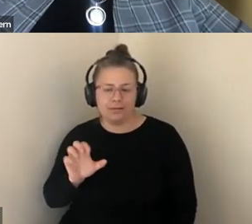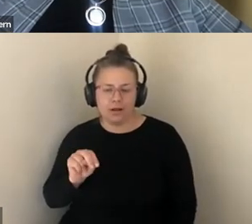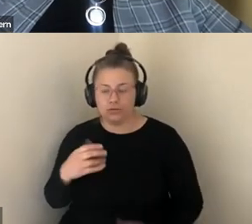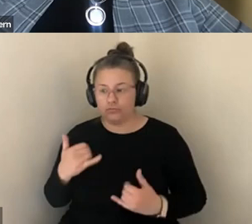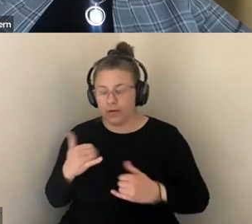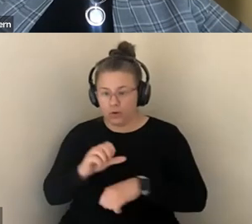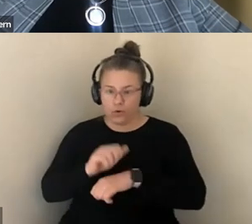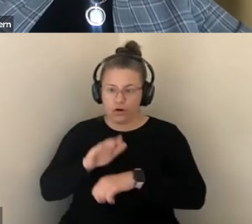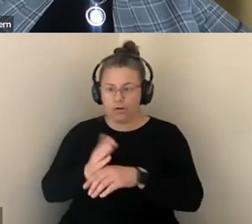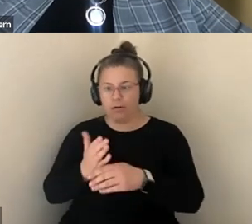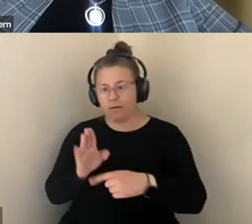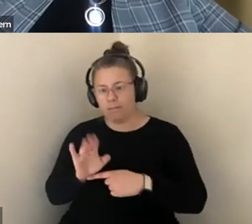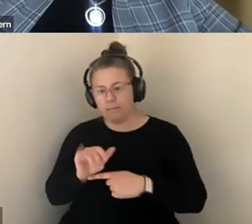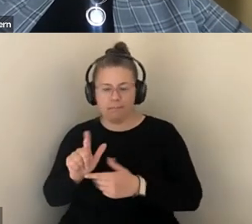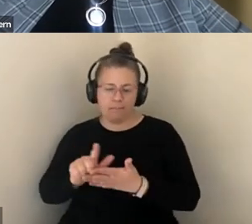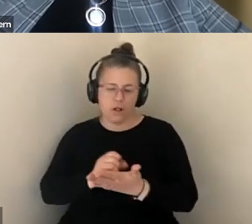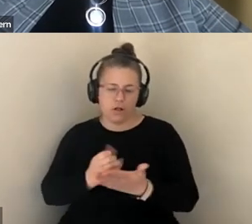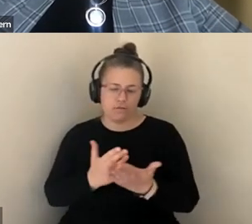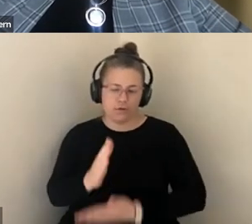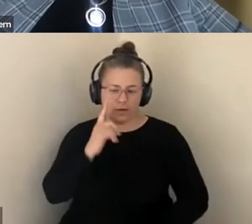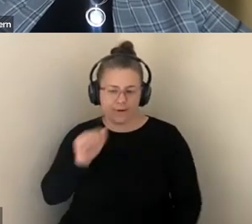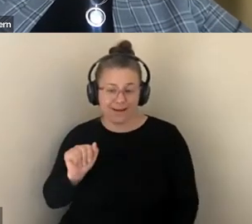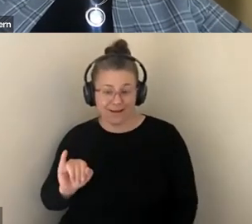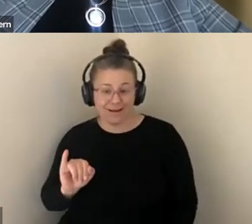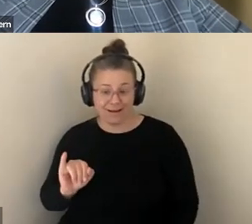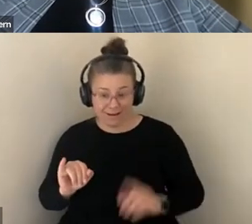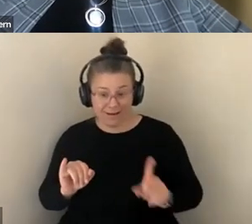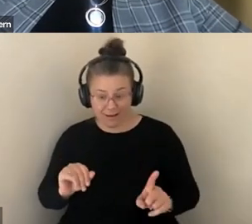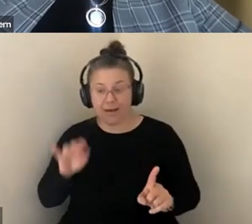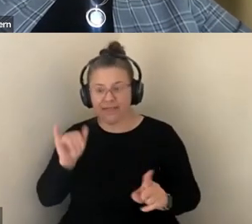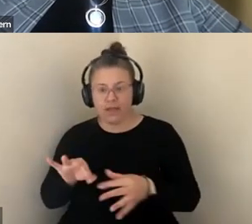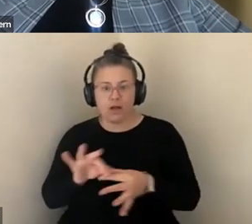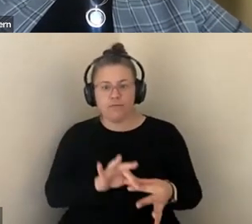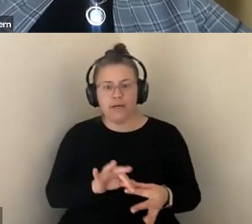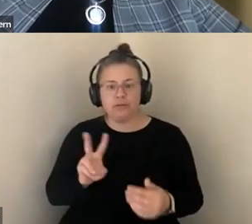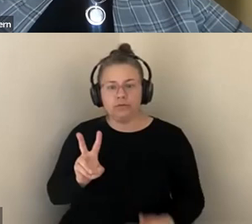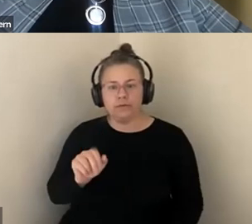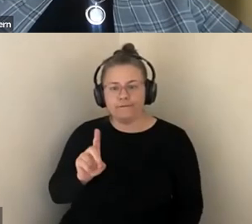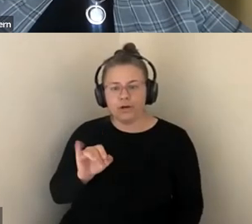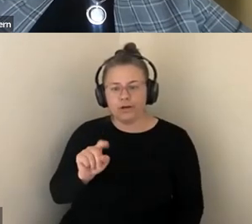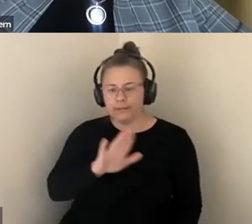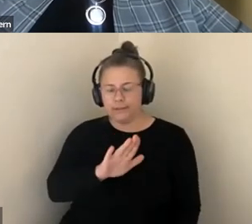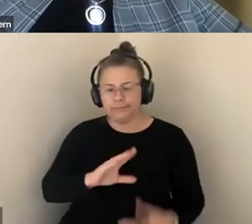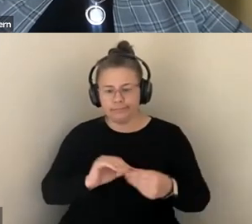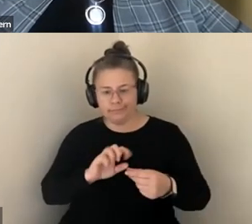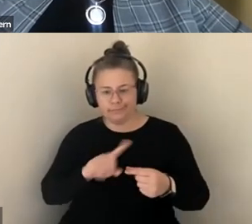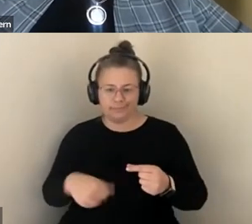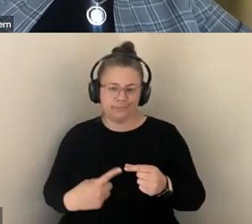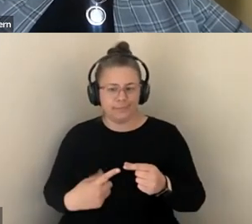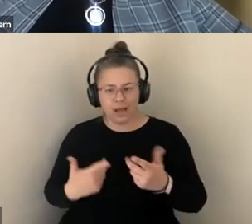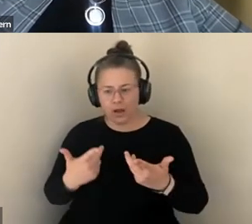with exactly what Vardeep was talking about in terms of the exposed genome, especially once those are turned into